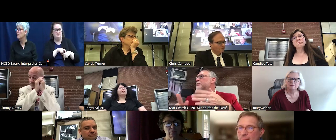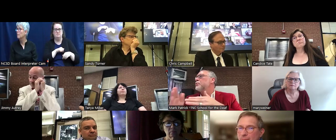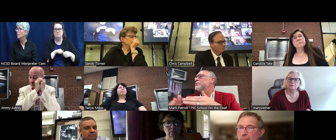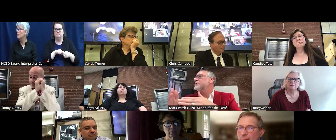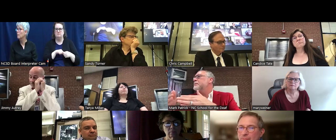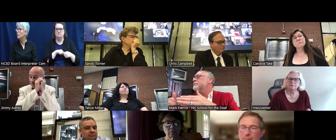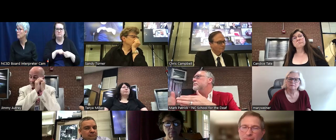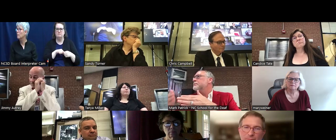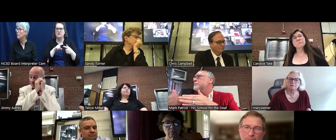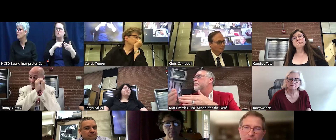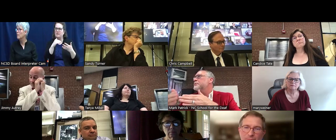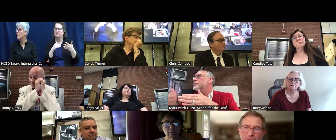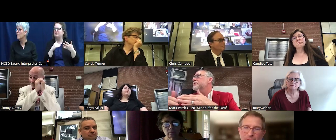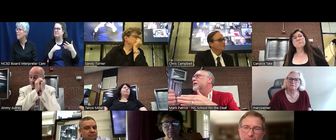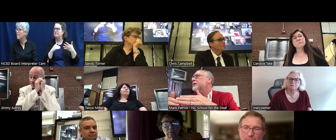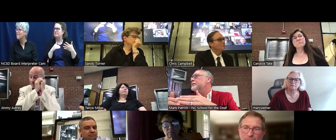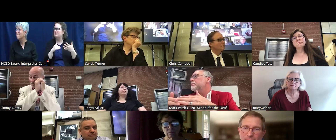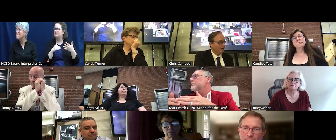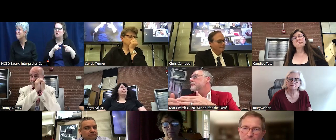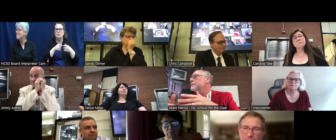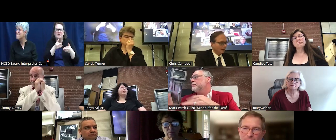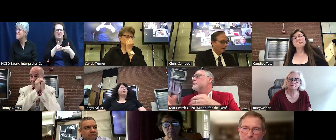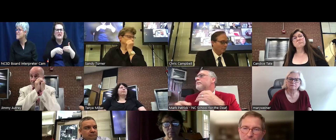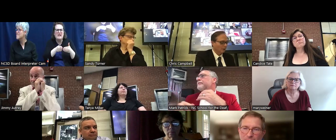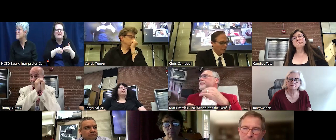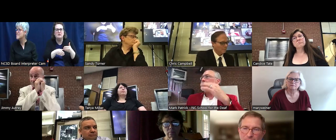It's towards the. Yeah.